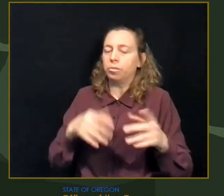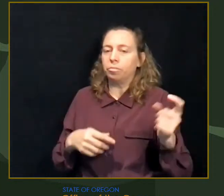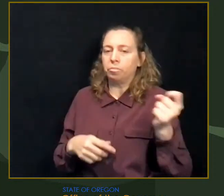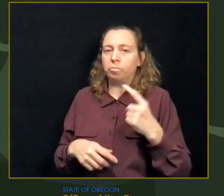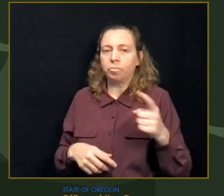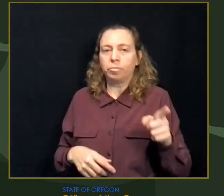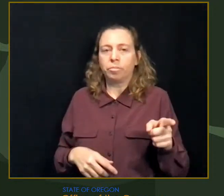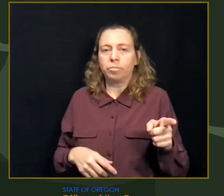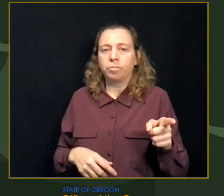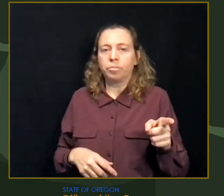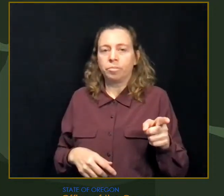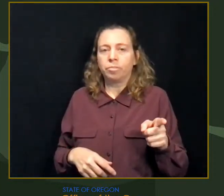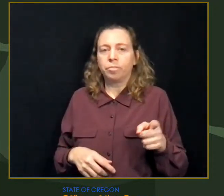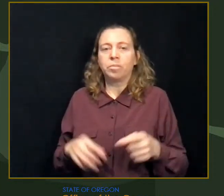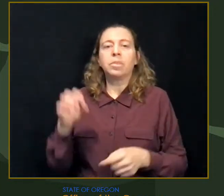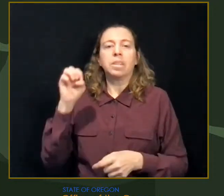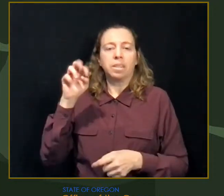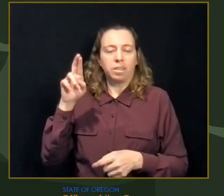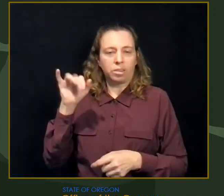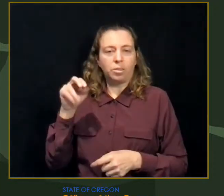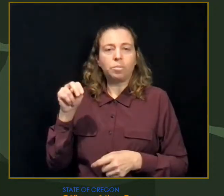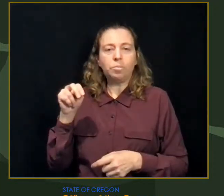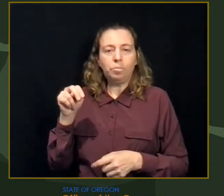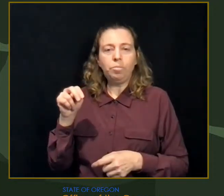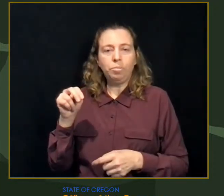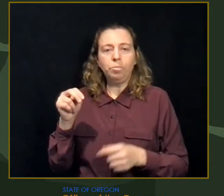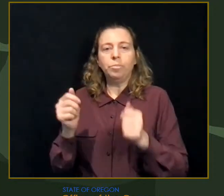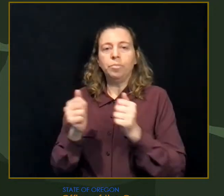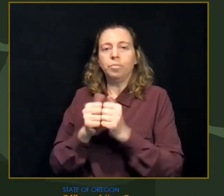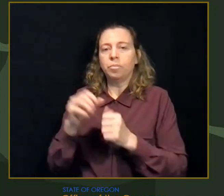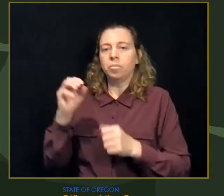OPB. Go ahead, Aaron.